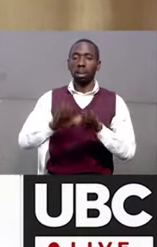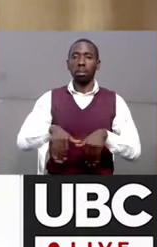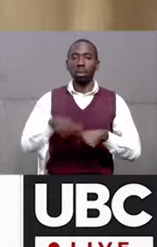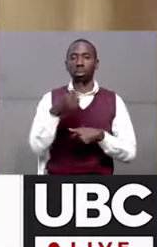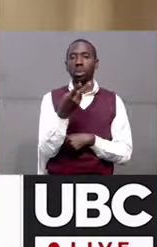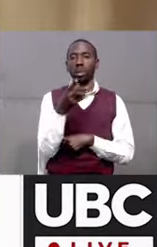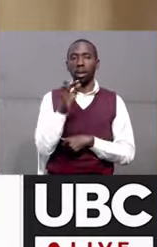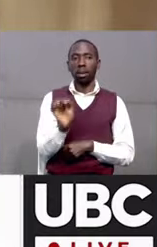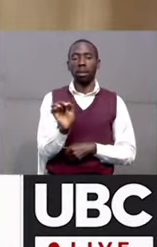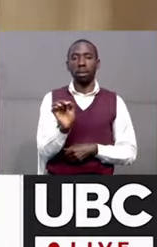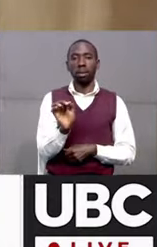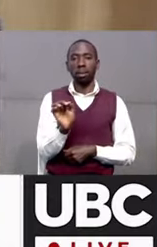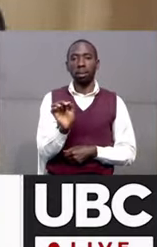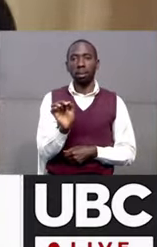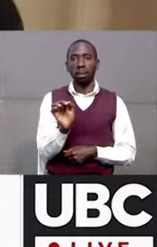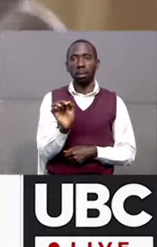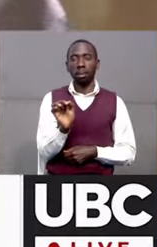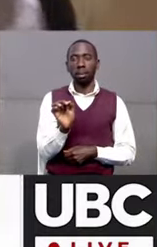28th.